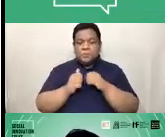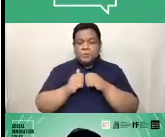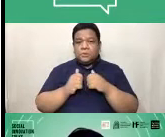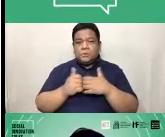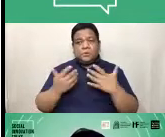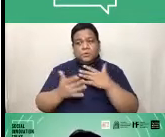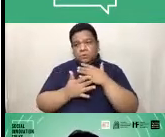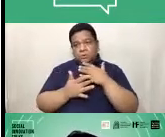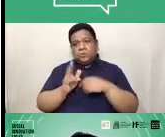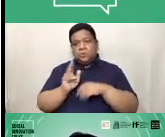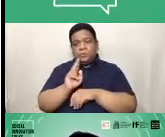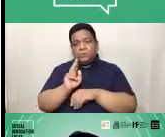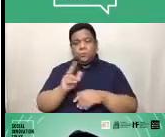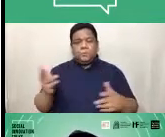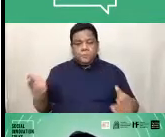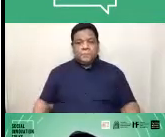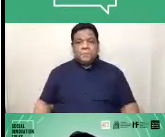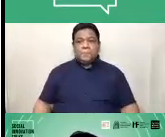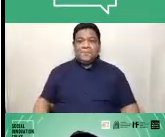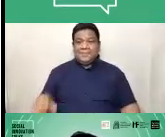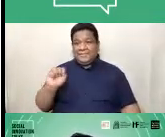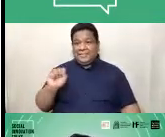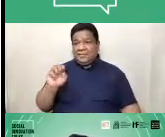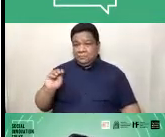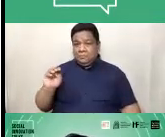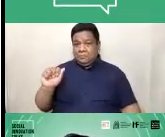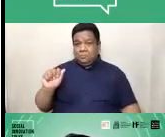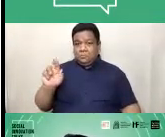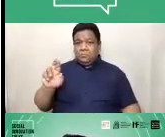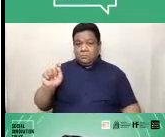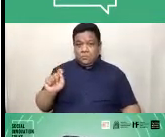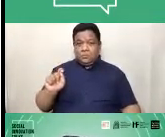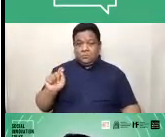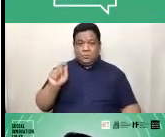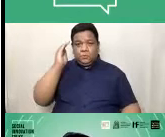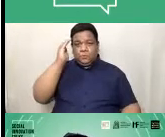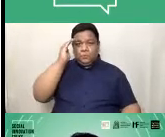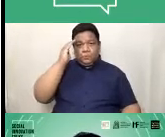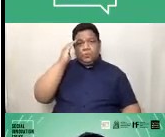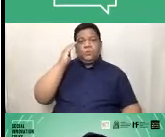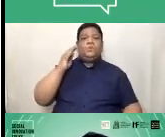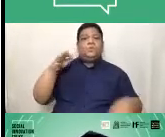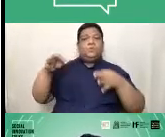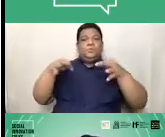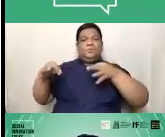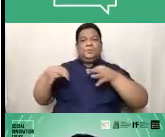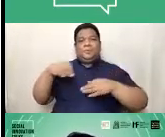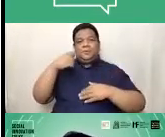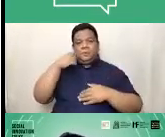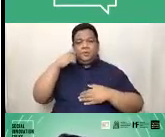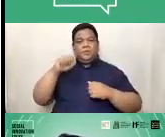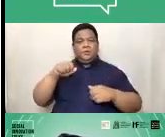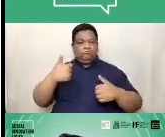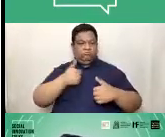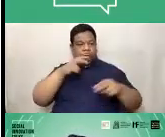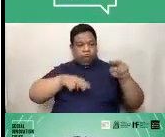electronic and usable. So when we apply this concept of smart, right, you take this basic parts that it can monitor itself, it can